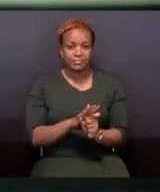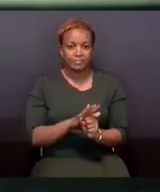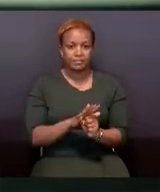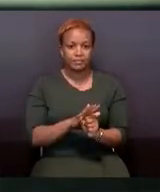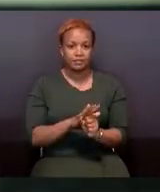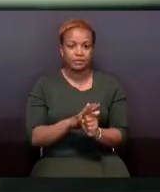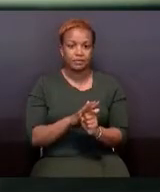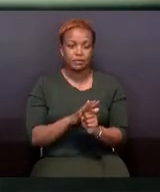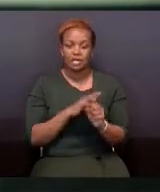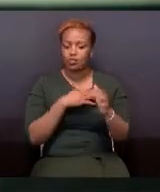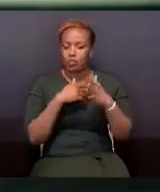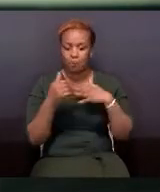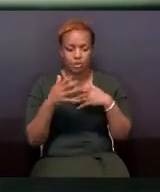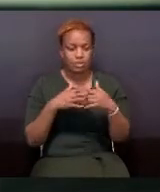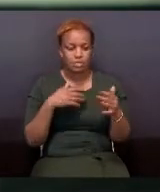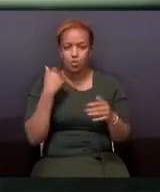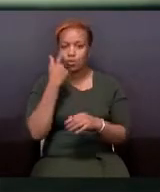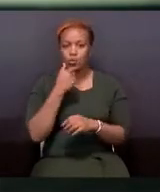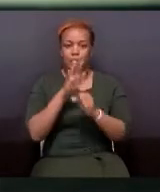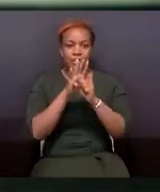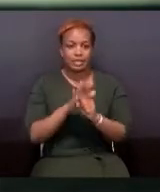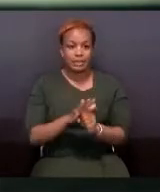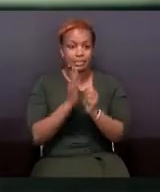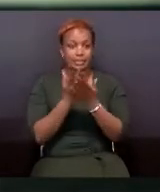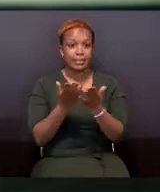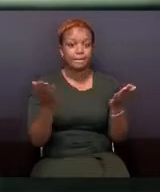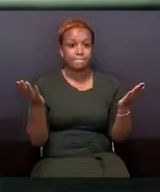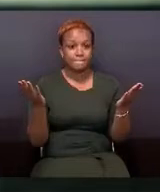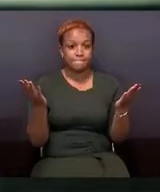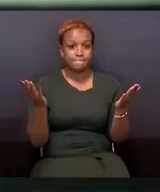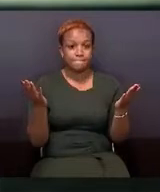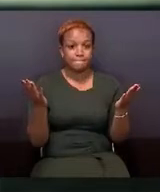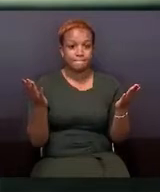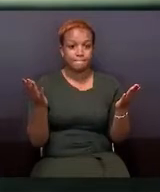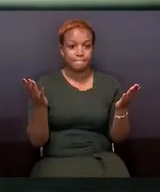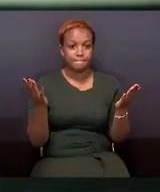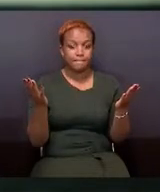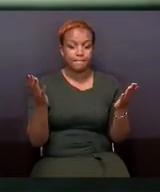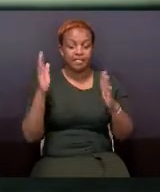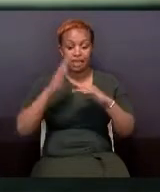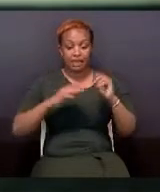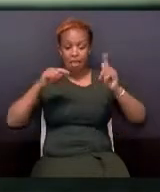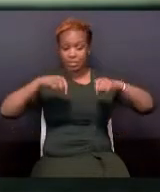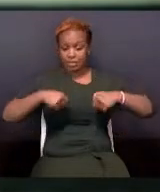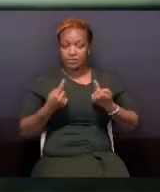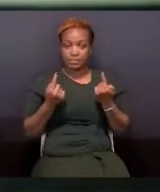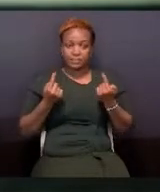there is nobody that marginalizes them, the Africans, other than ourselves.